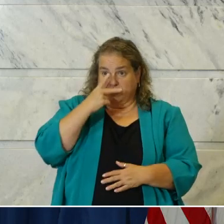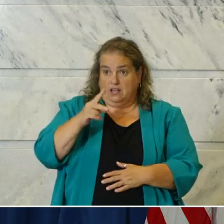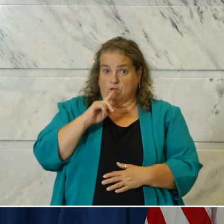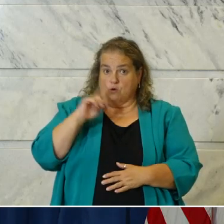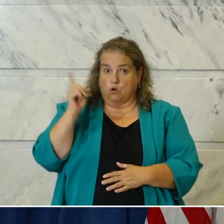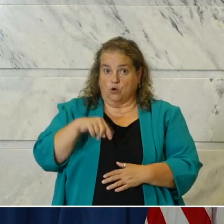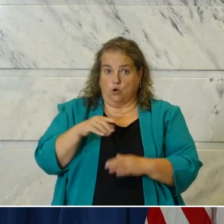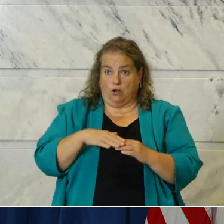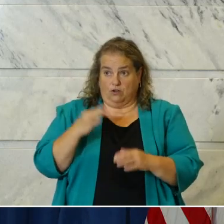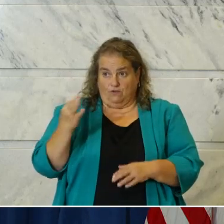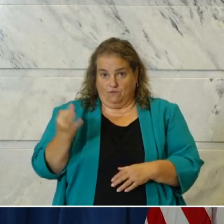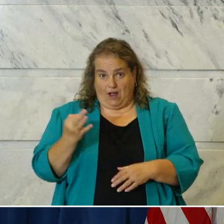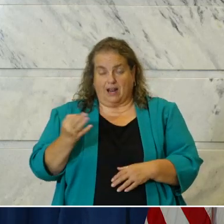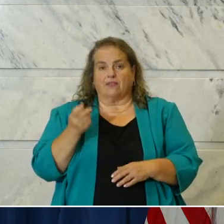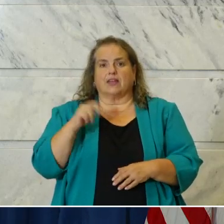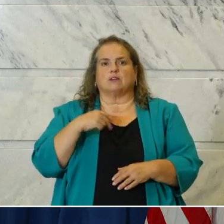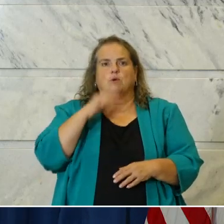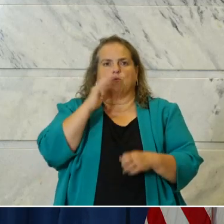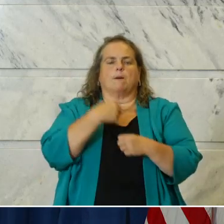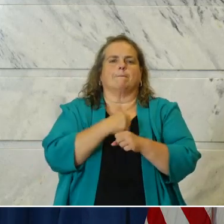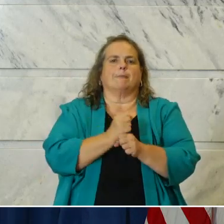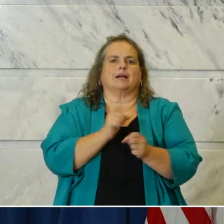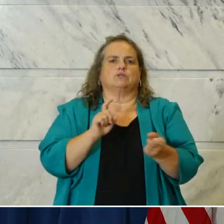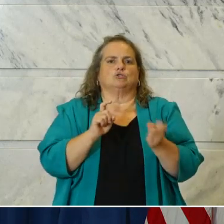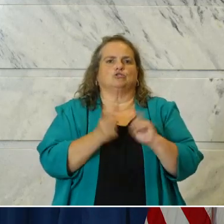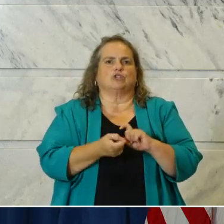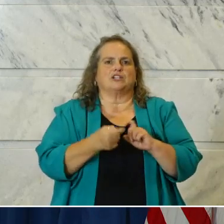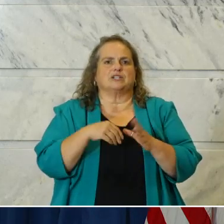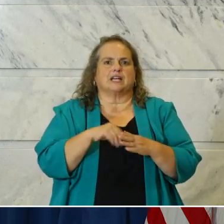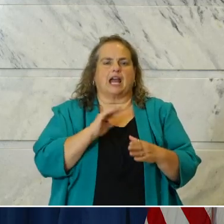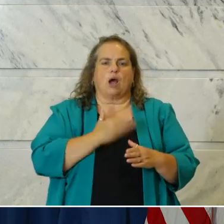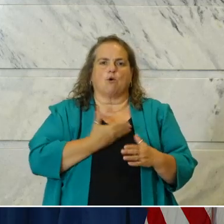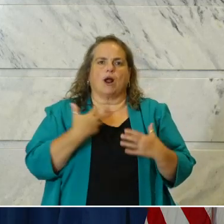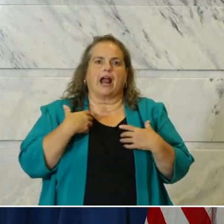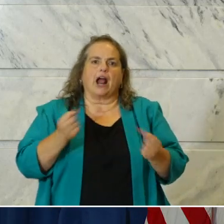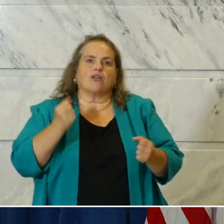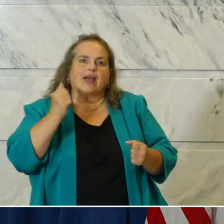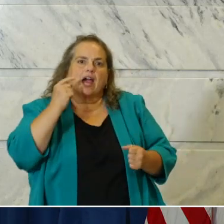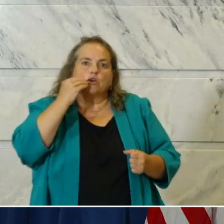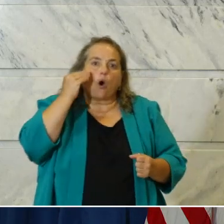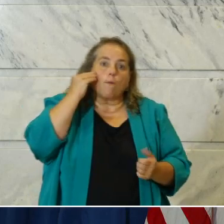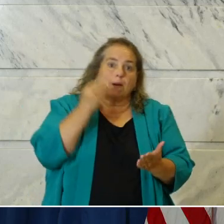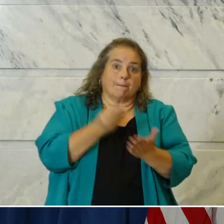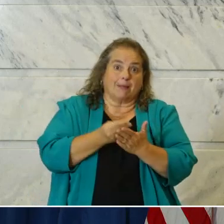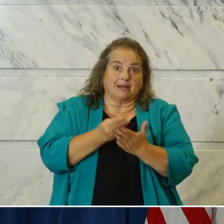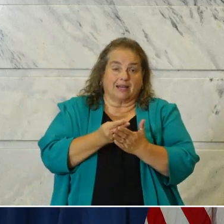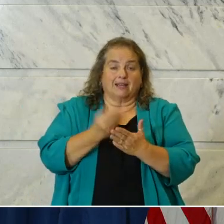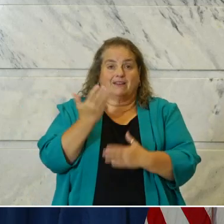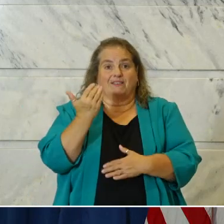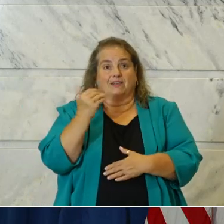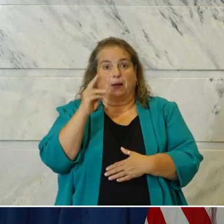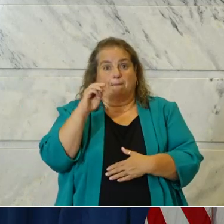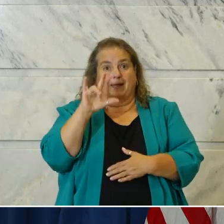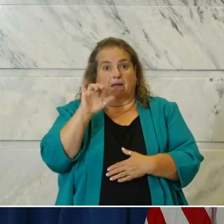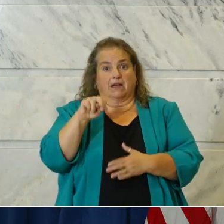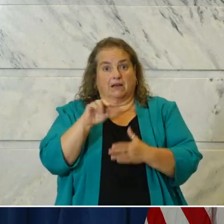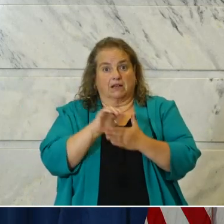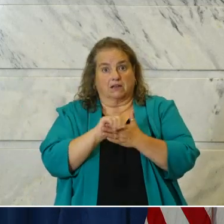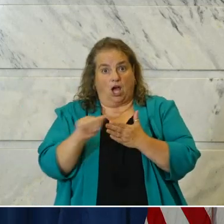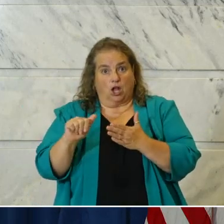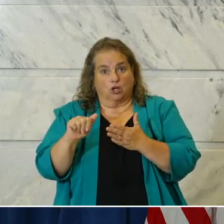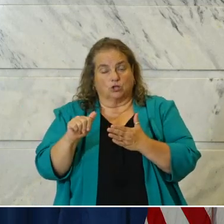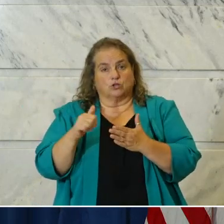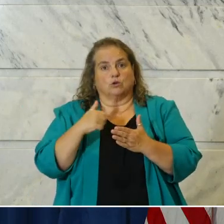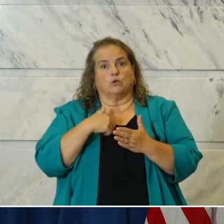be making some changes in our Healthy at Home fund, $15 million. We don't plan on pulling